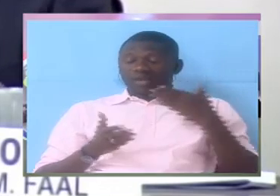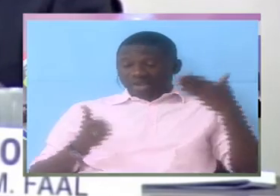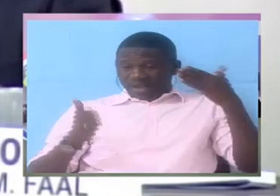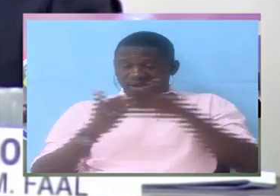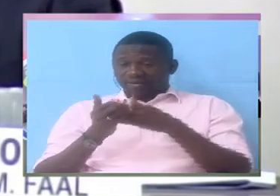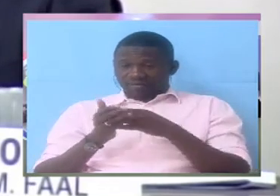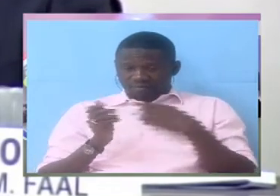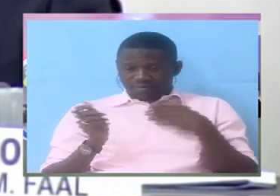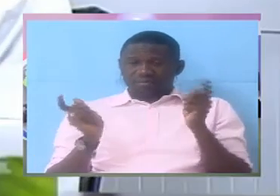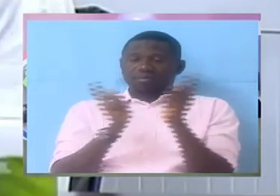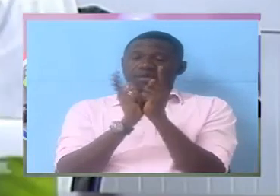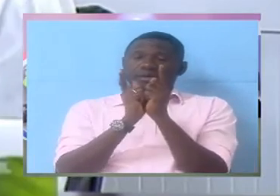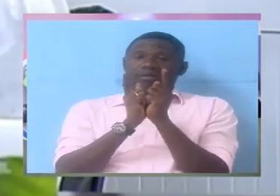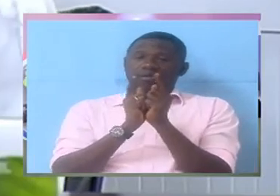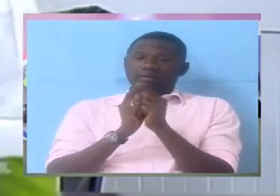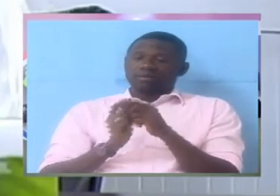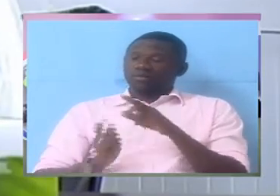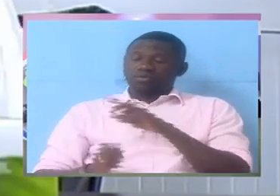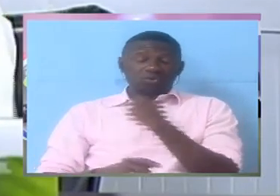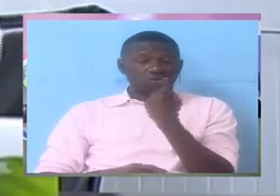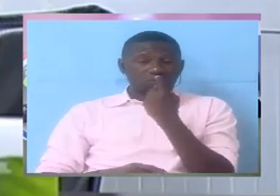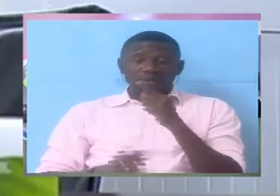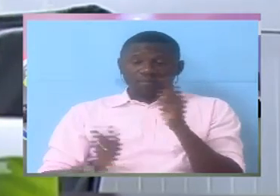You did not only meet, you tortured him.